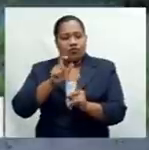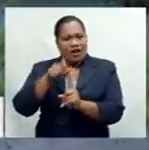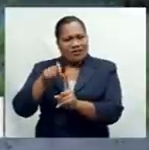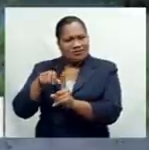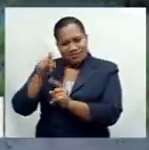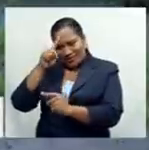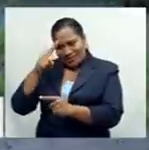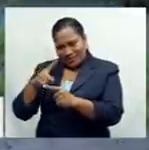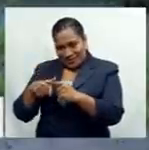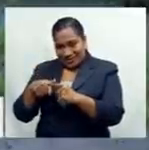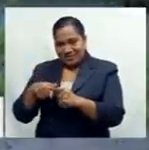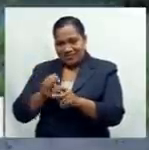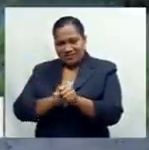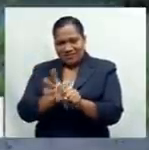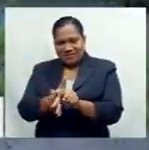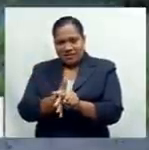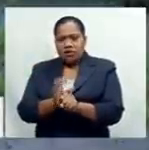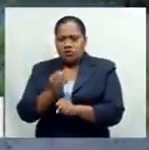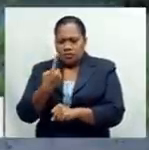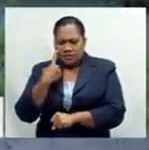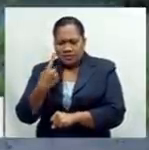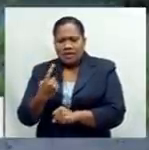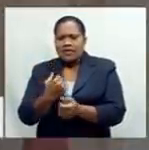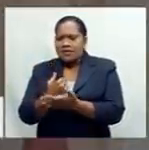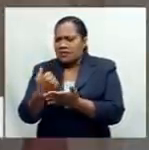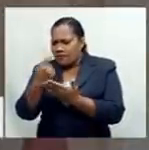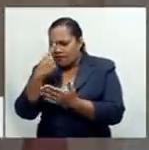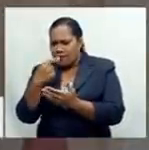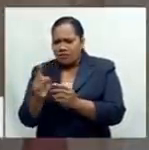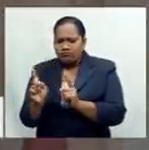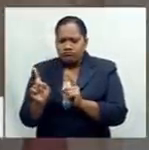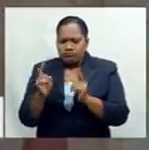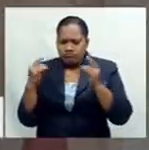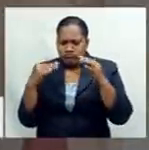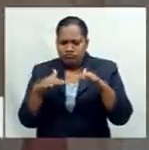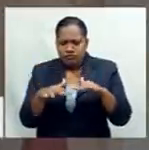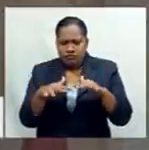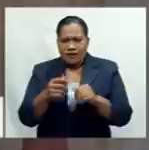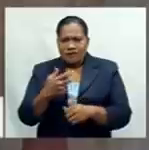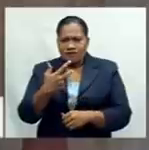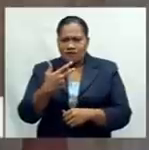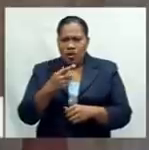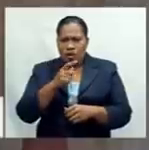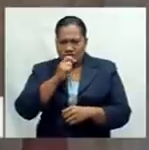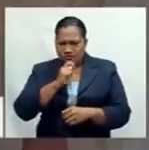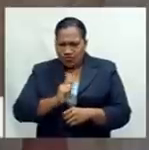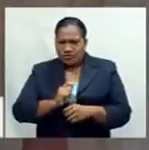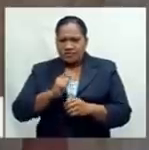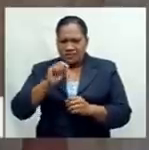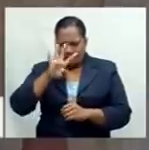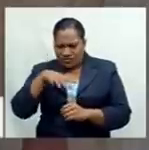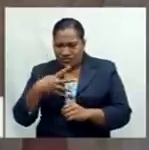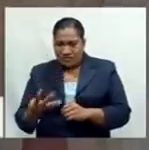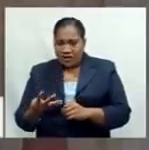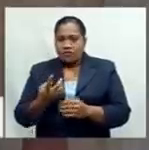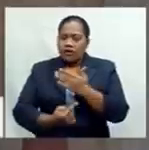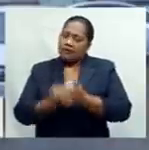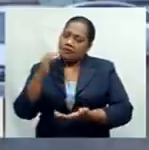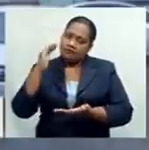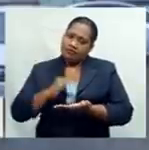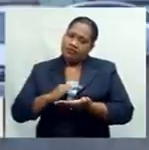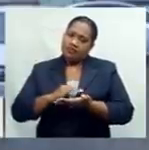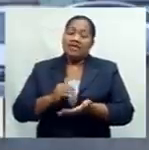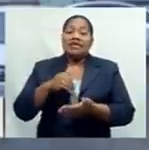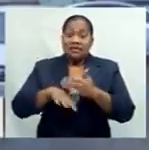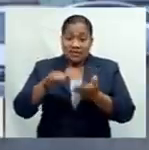also noted the number of people attending the screening clinics has decreased and has hypothesized that the cases in the Central Division